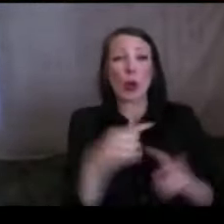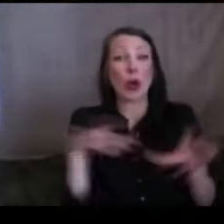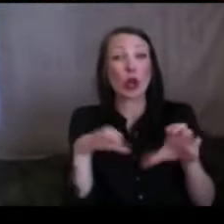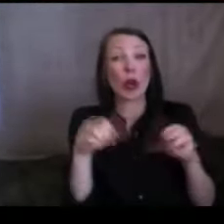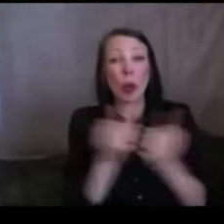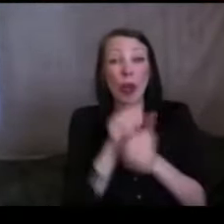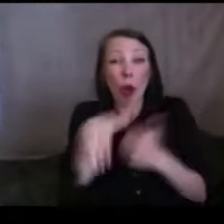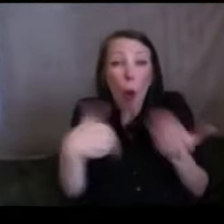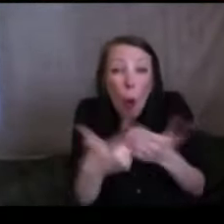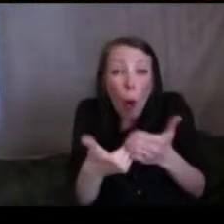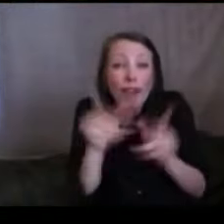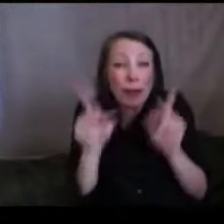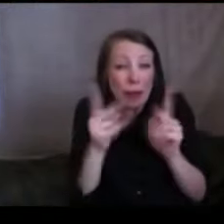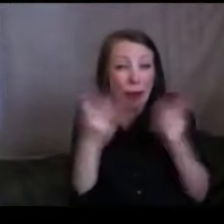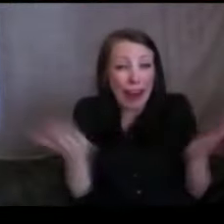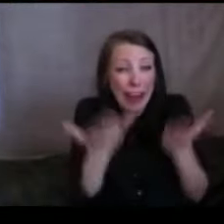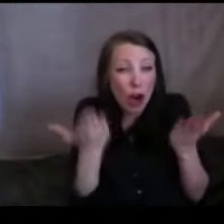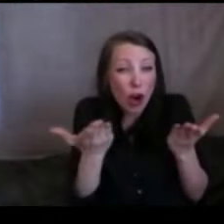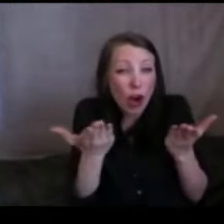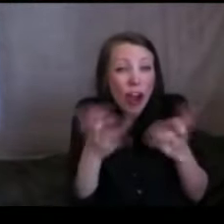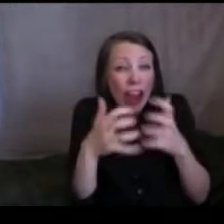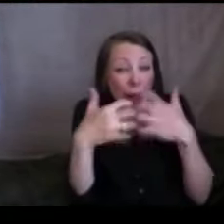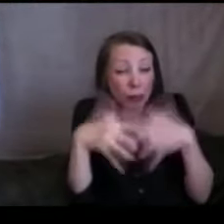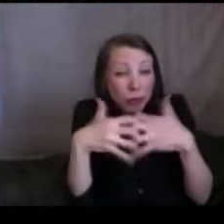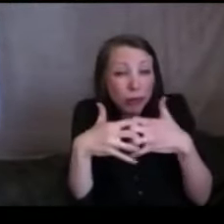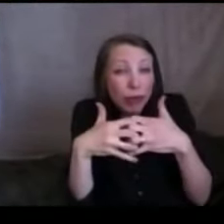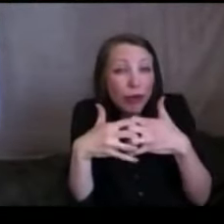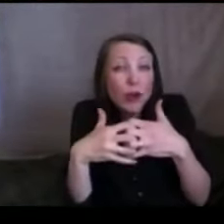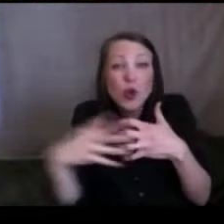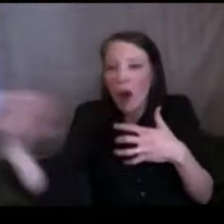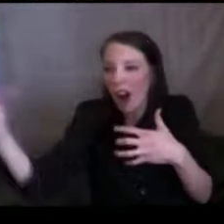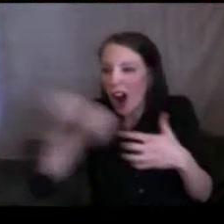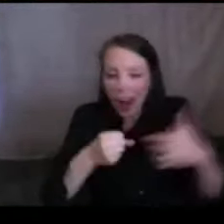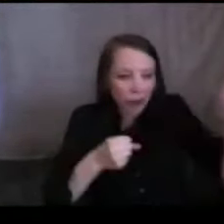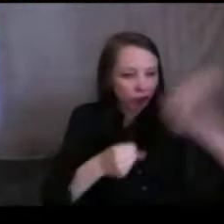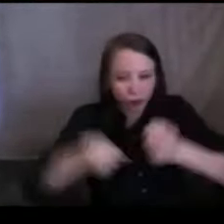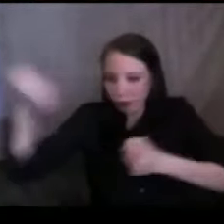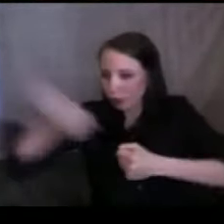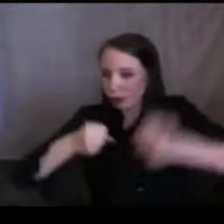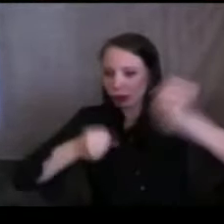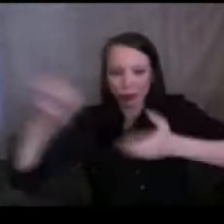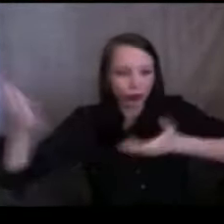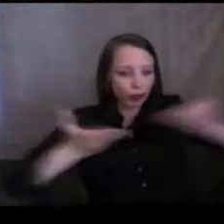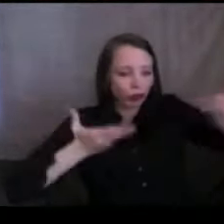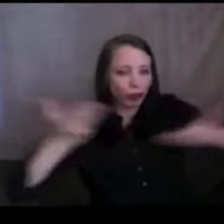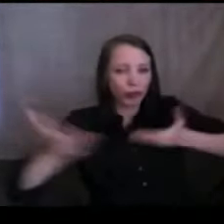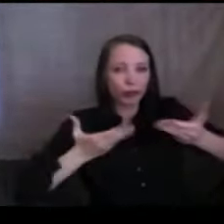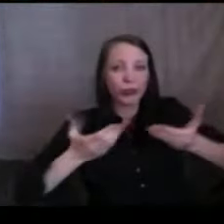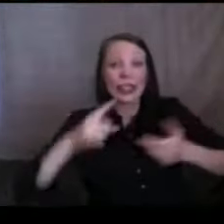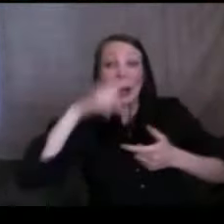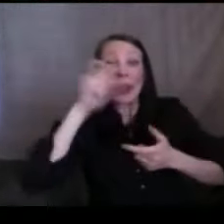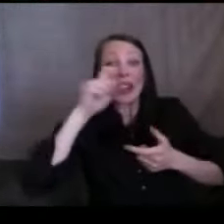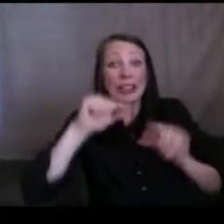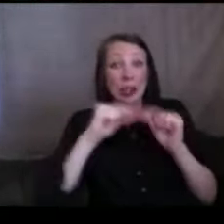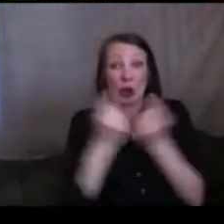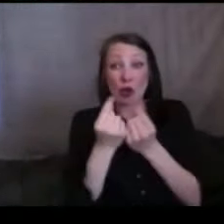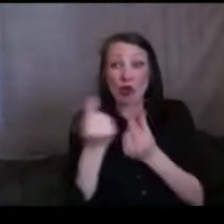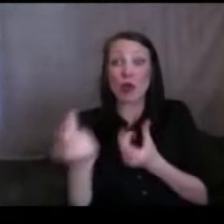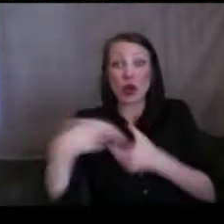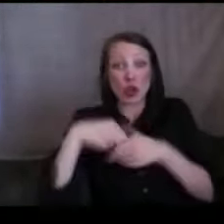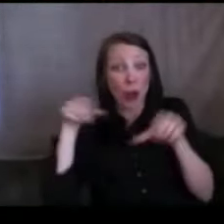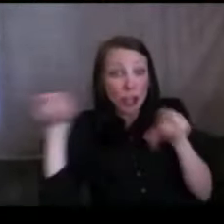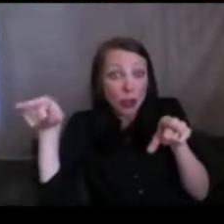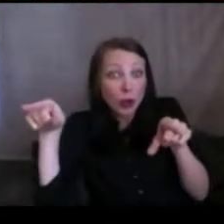plant professionals as we bring them into the workforce. In honor of the group that's joining us